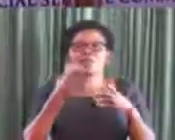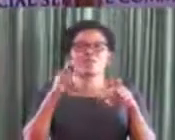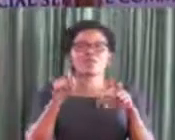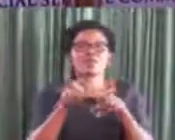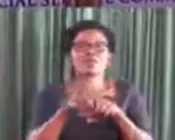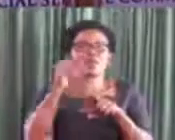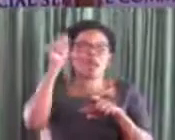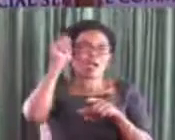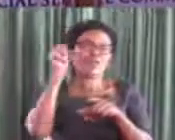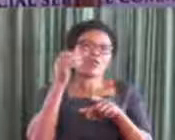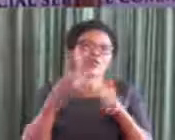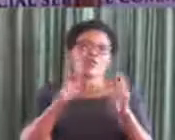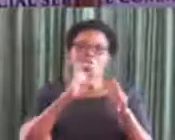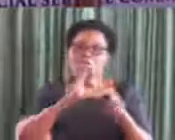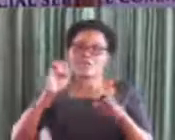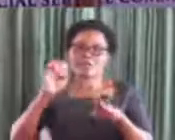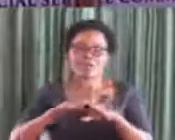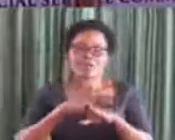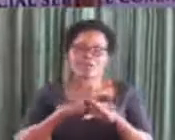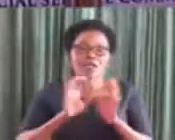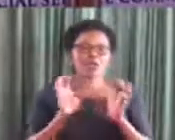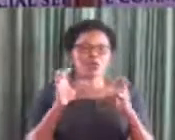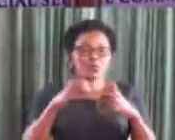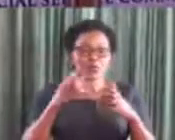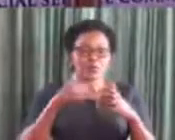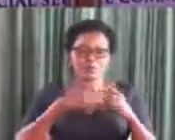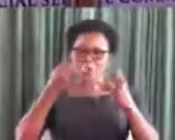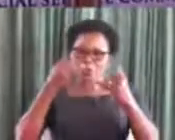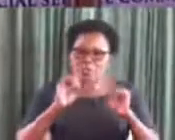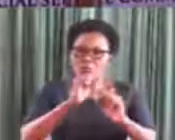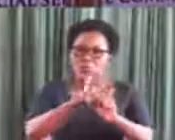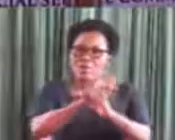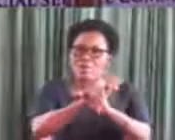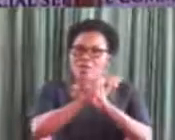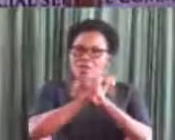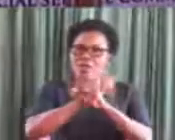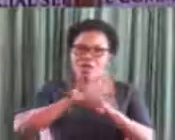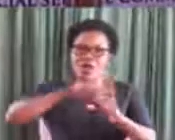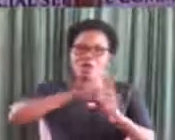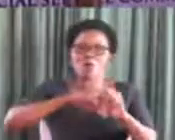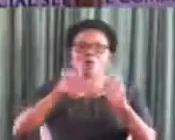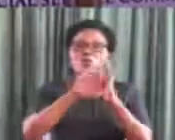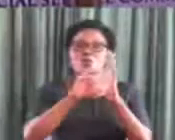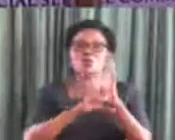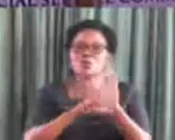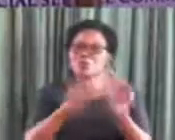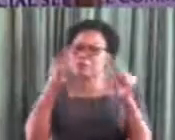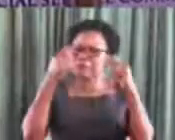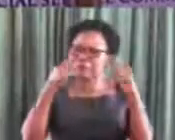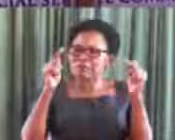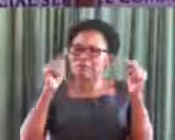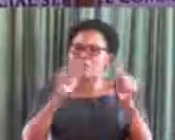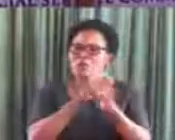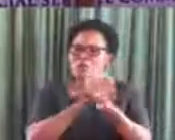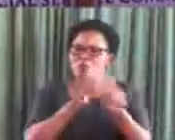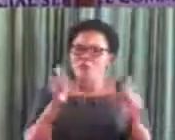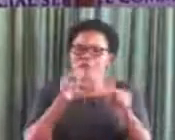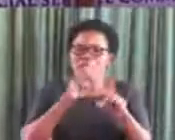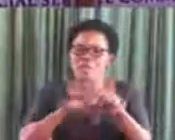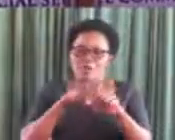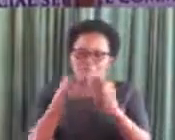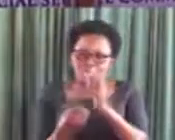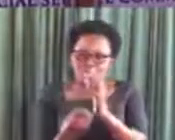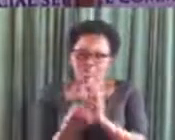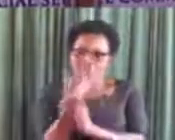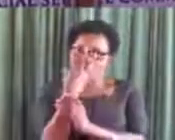community, defending our constitution successively when the promulgation was